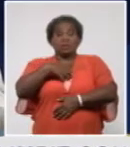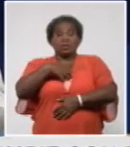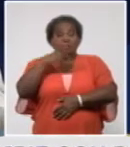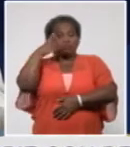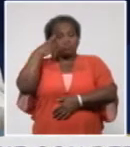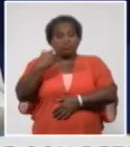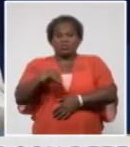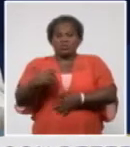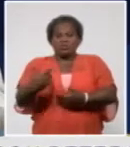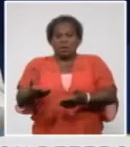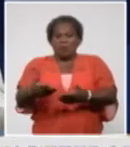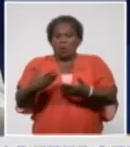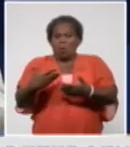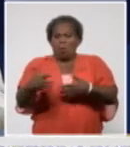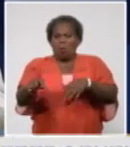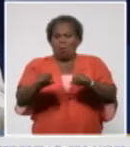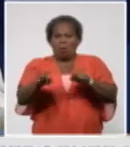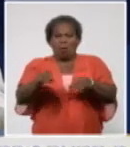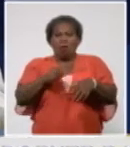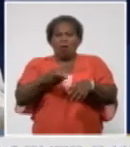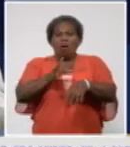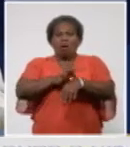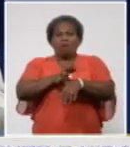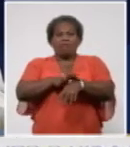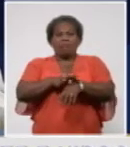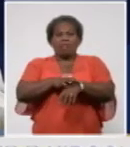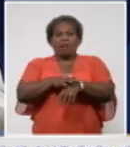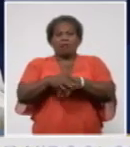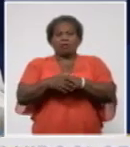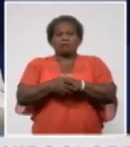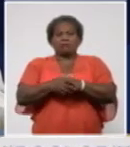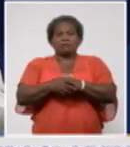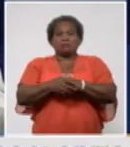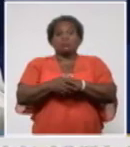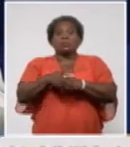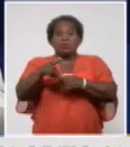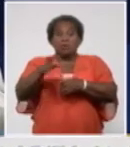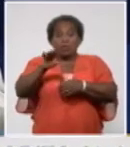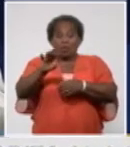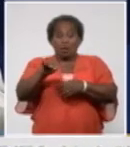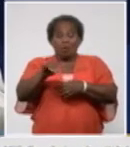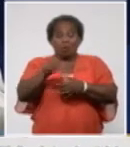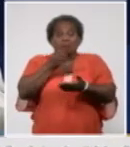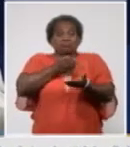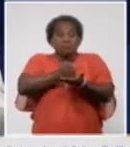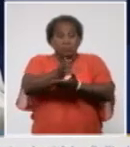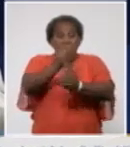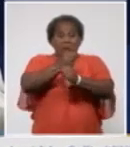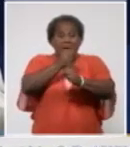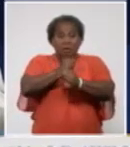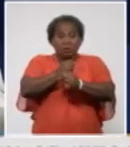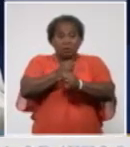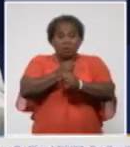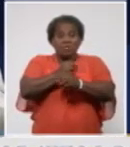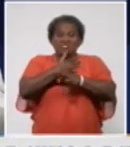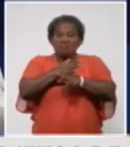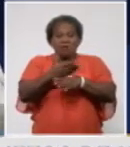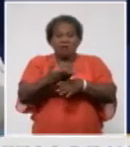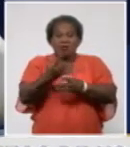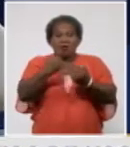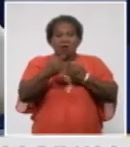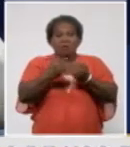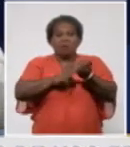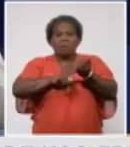23 patients are between 20 and 39 years of age, 21 between 40 and